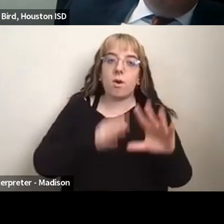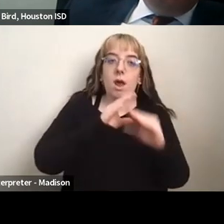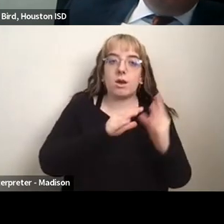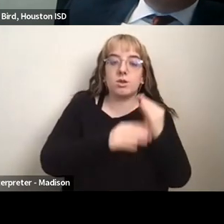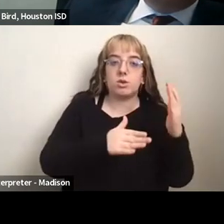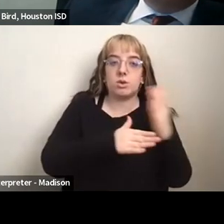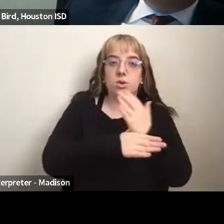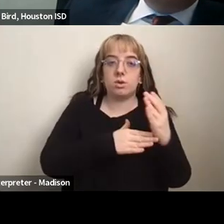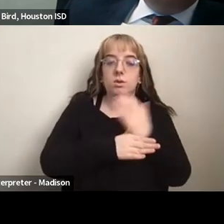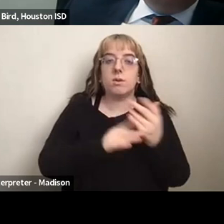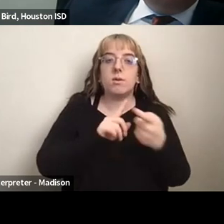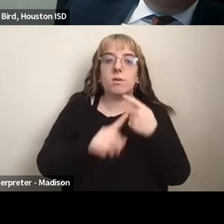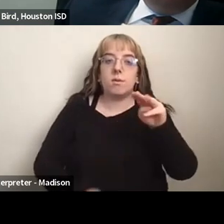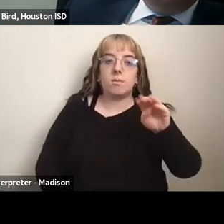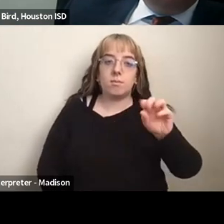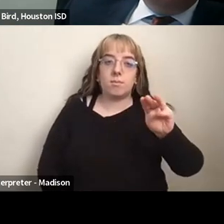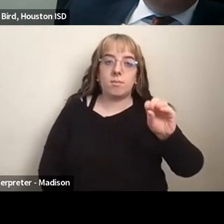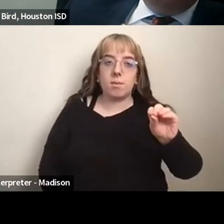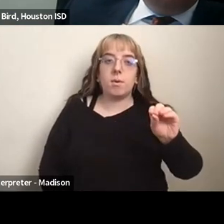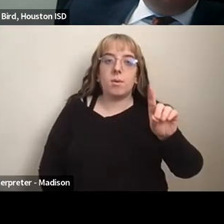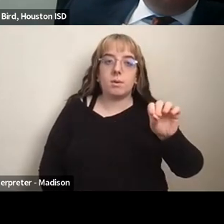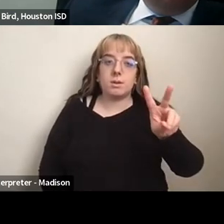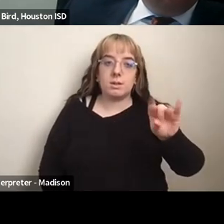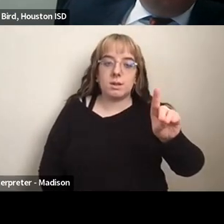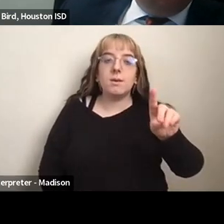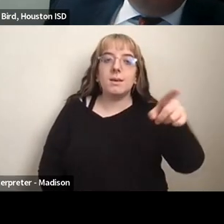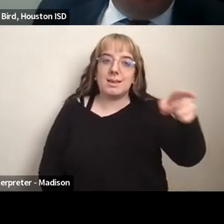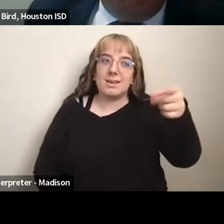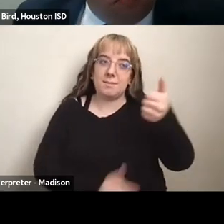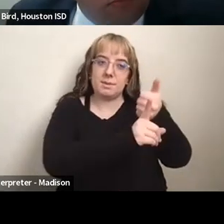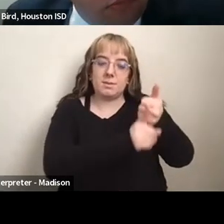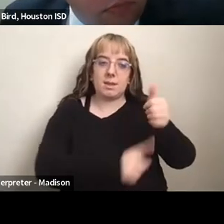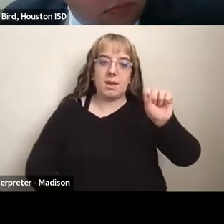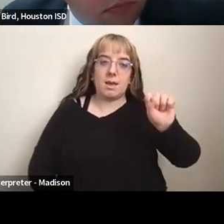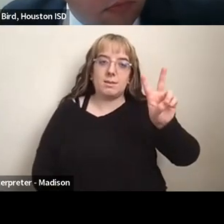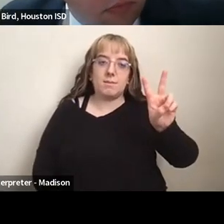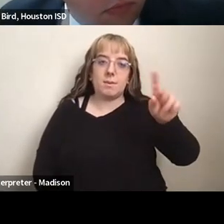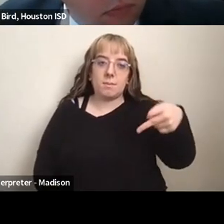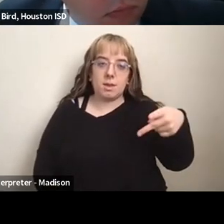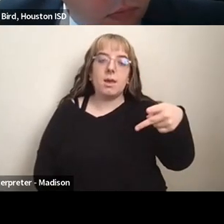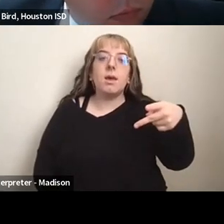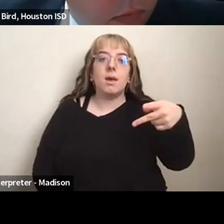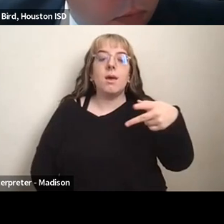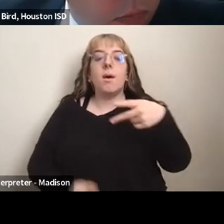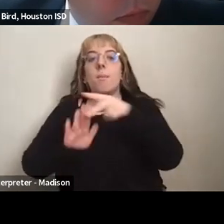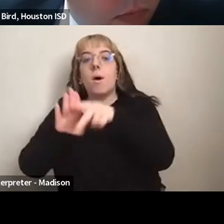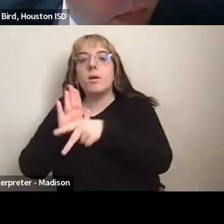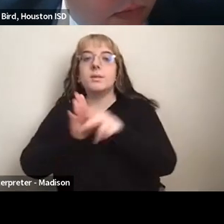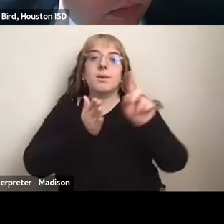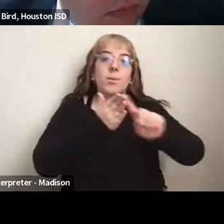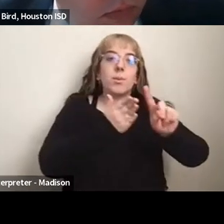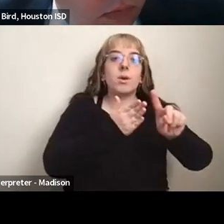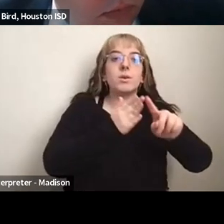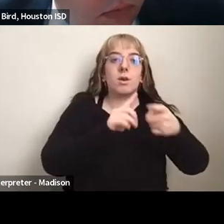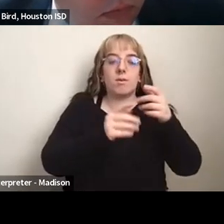a memo from David DeShriver, who is our SVP of policy and research based on the guidance